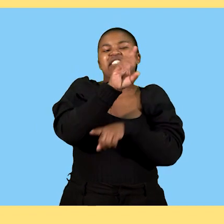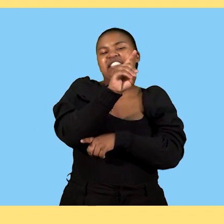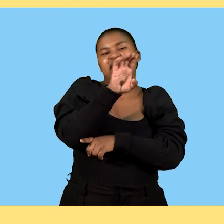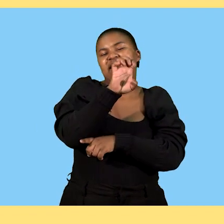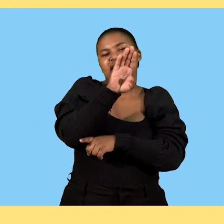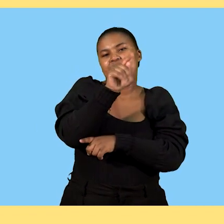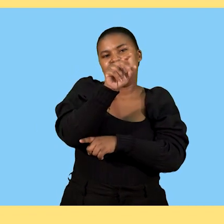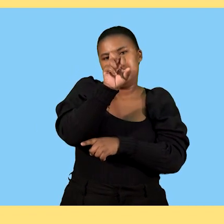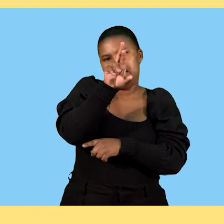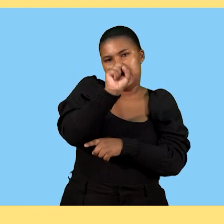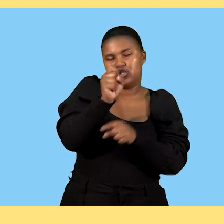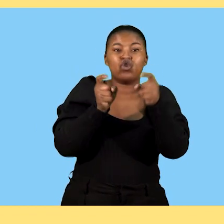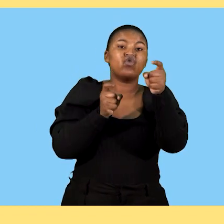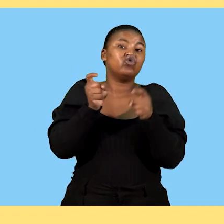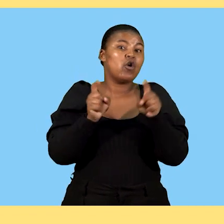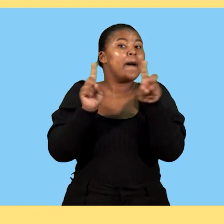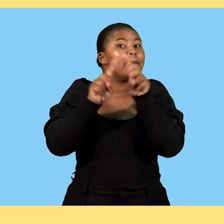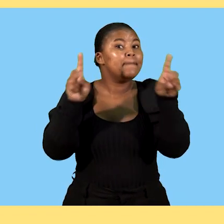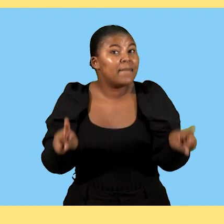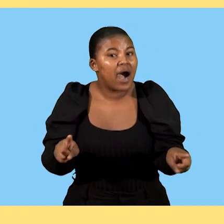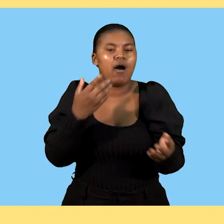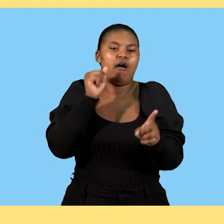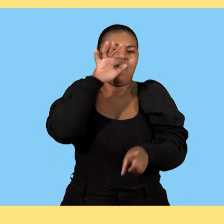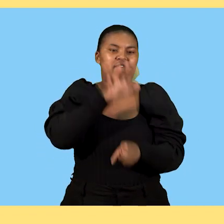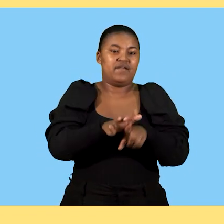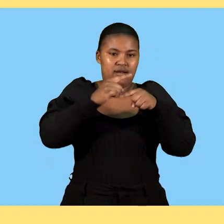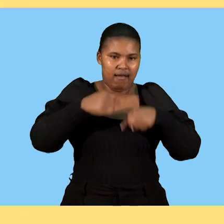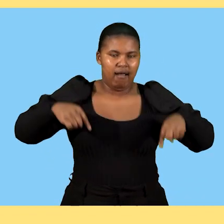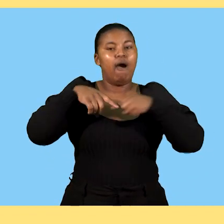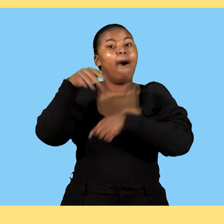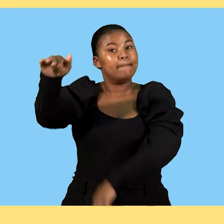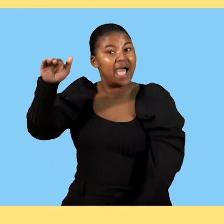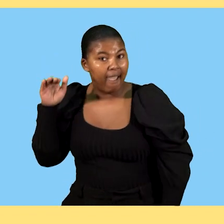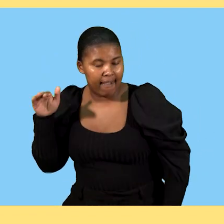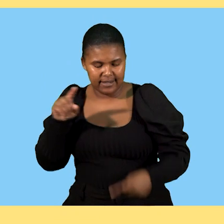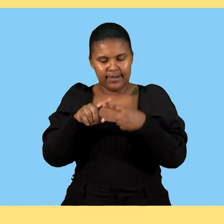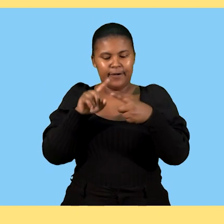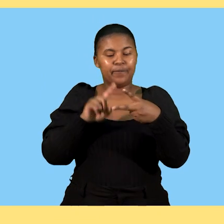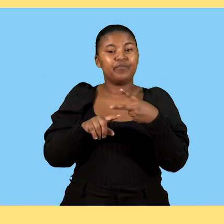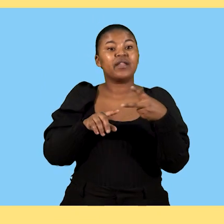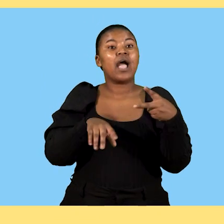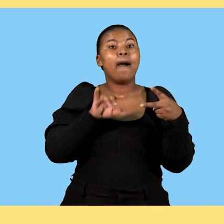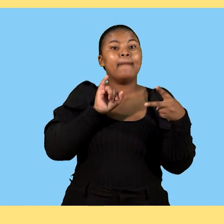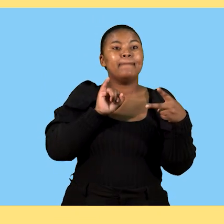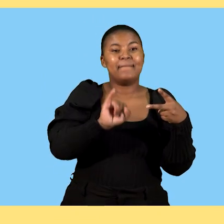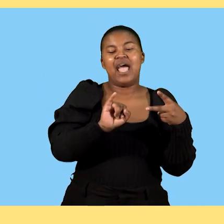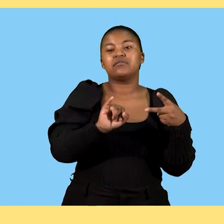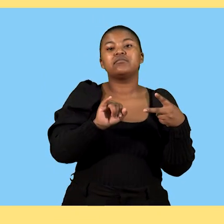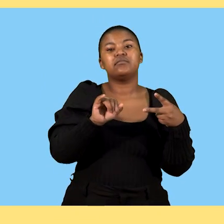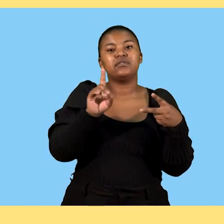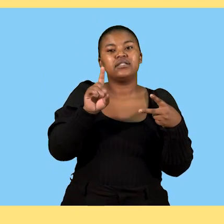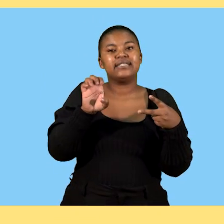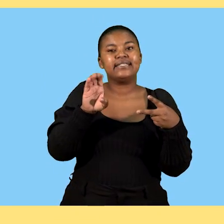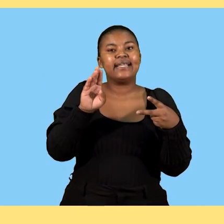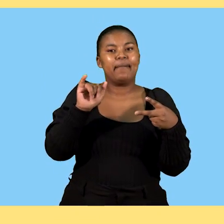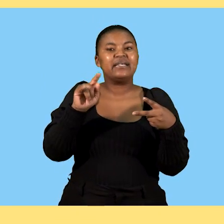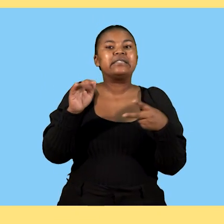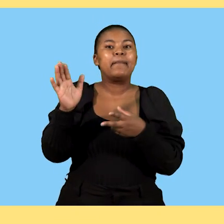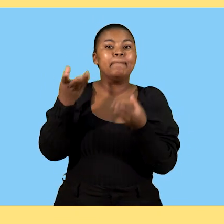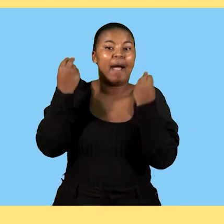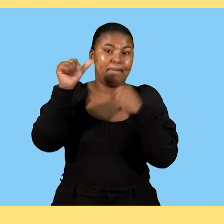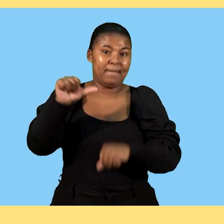control amount. However, it affects our bank and our bad debts recovered only.